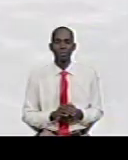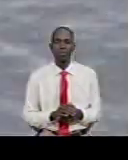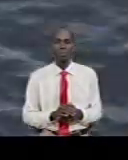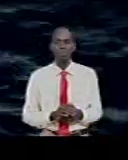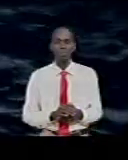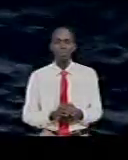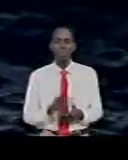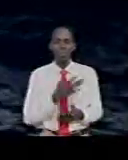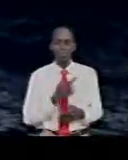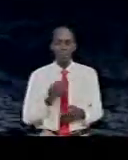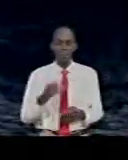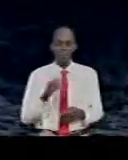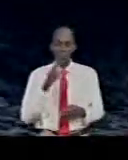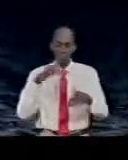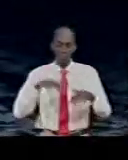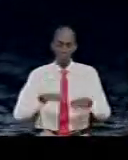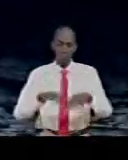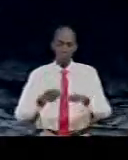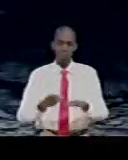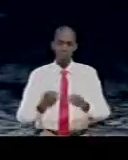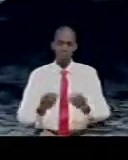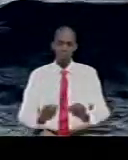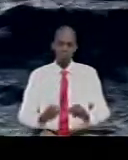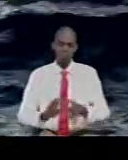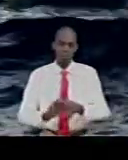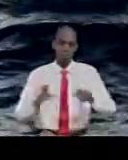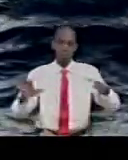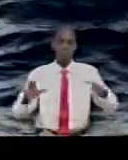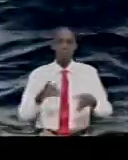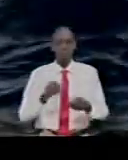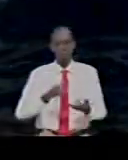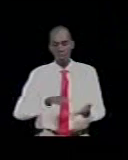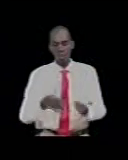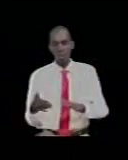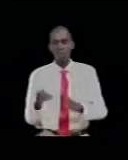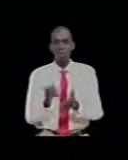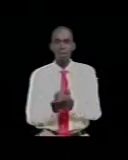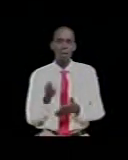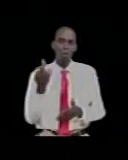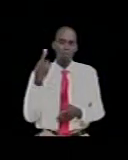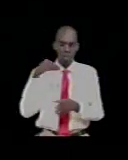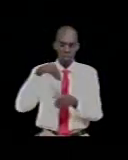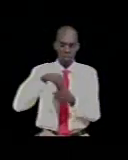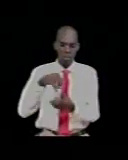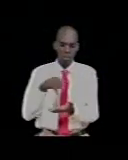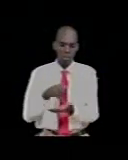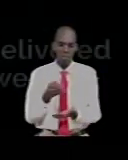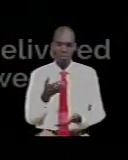And the sea gave up the dead which were in it,